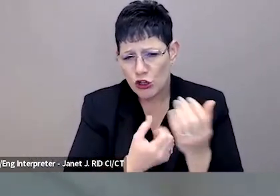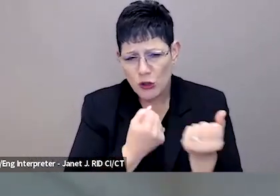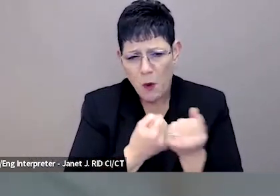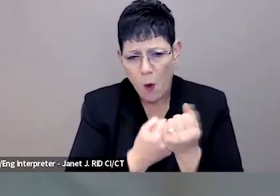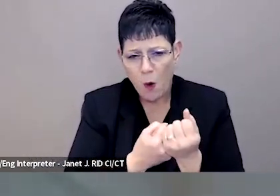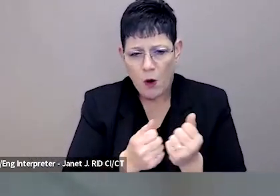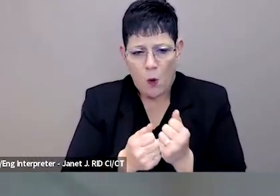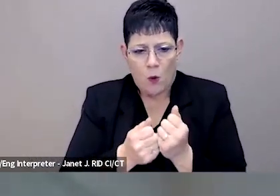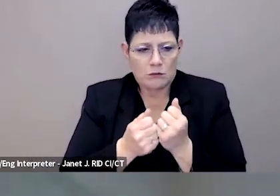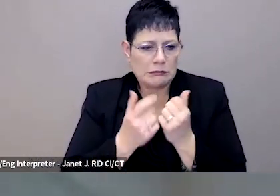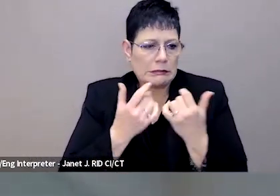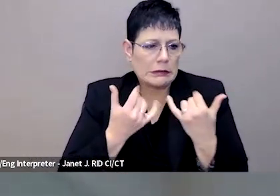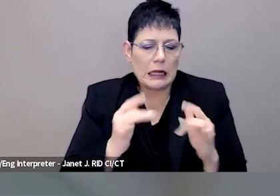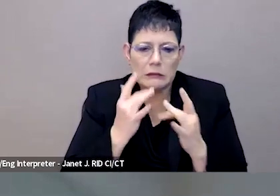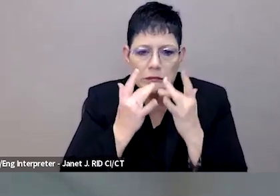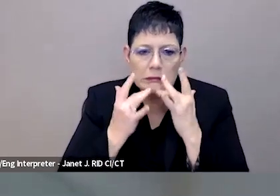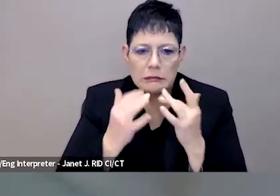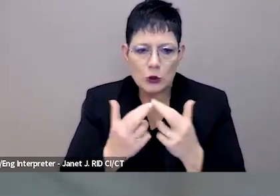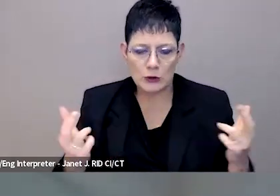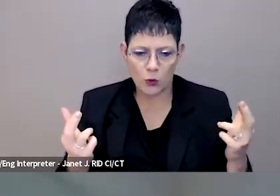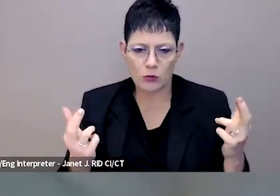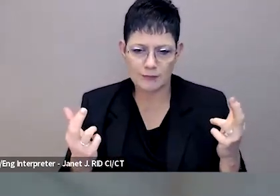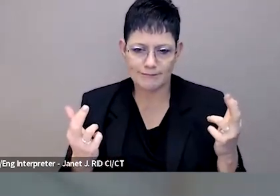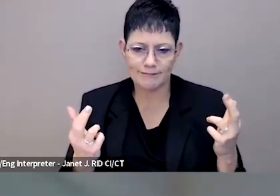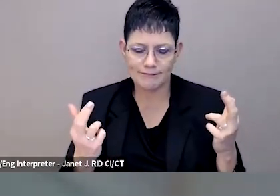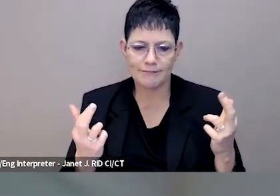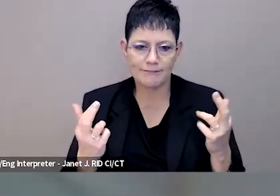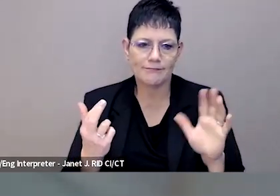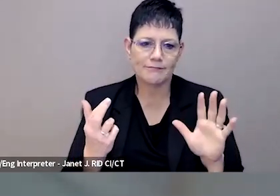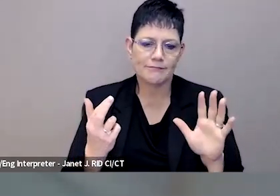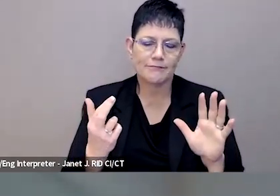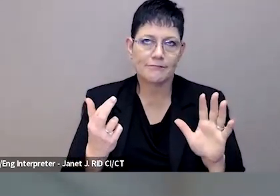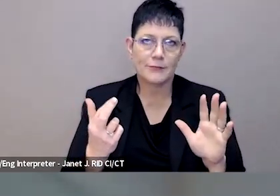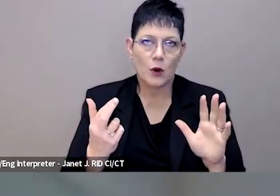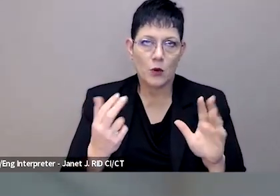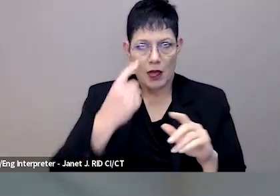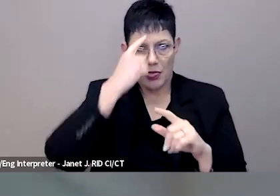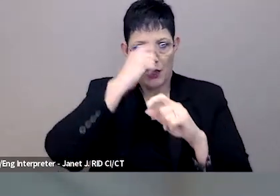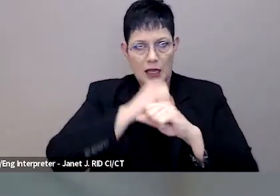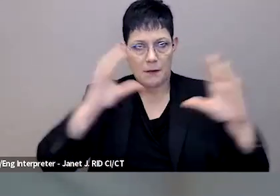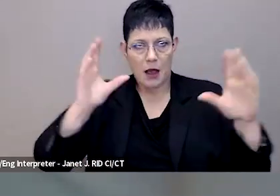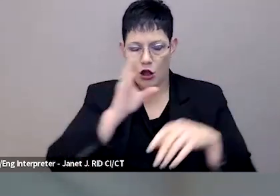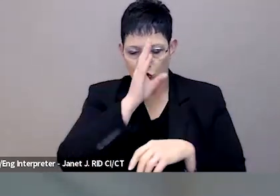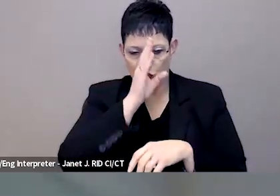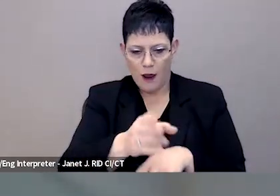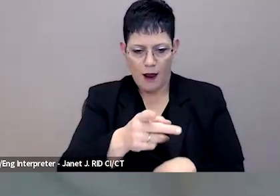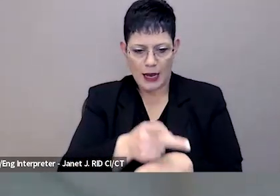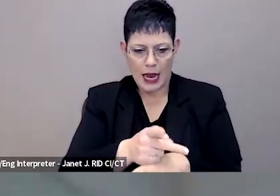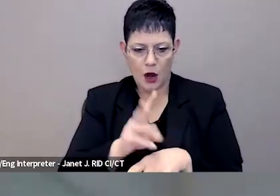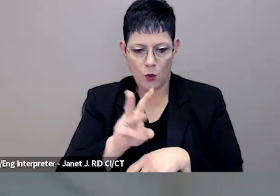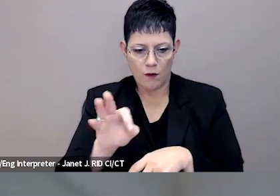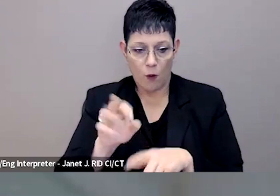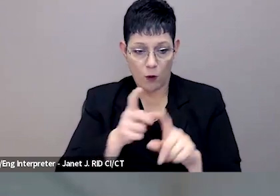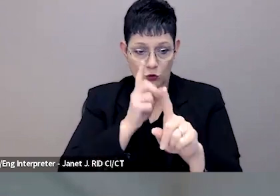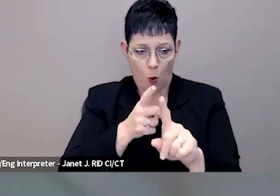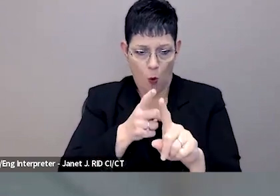with the most constrained resources. So I would say that as we're thinking about a potential direct care workforce goal, we